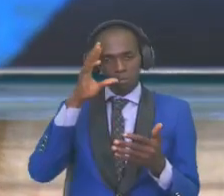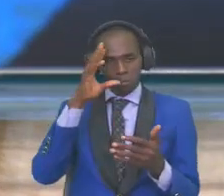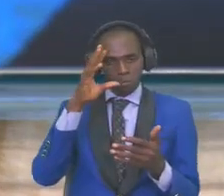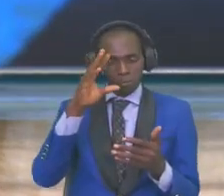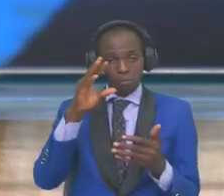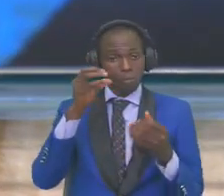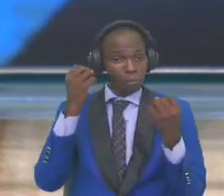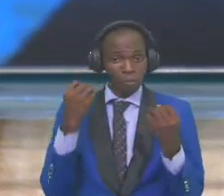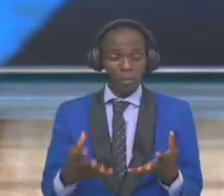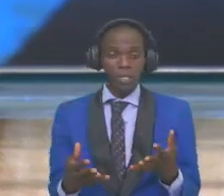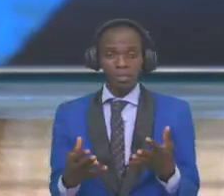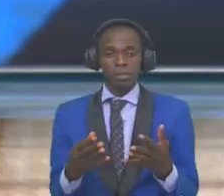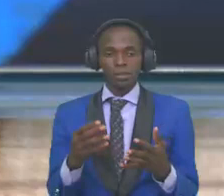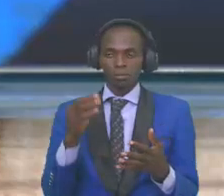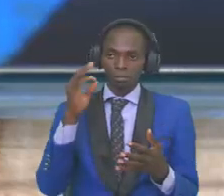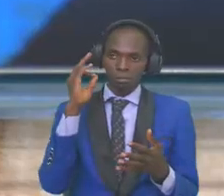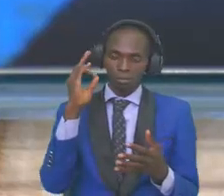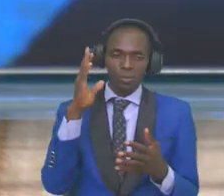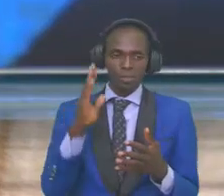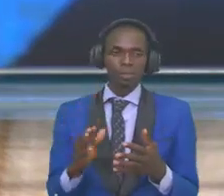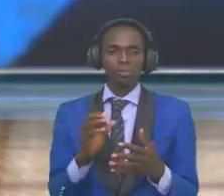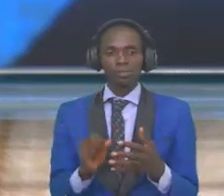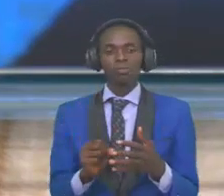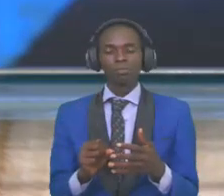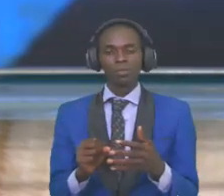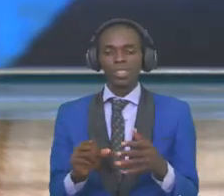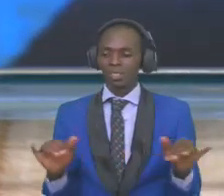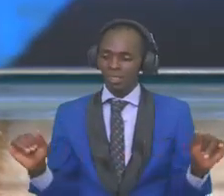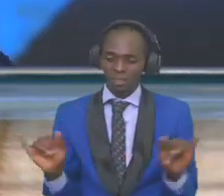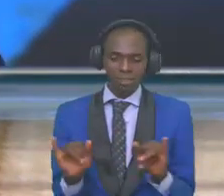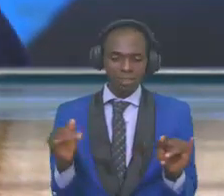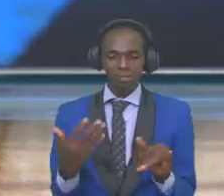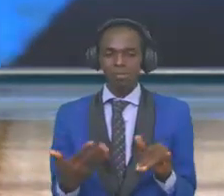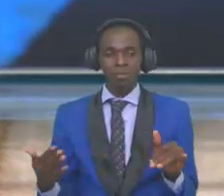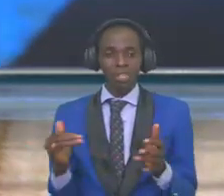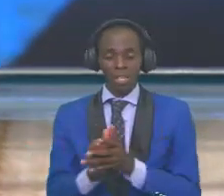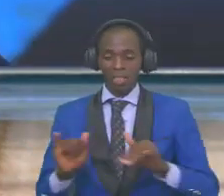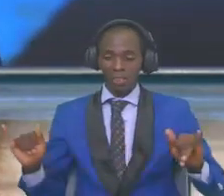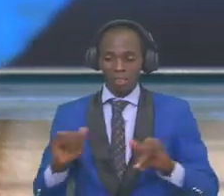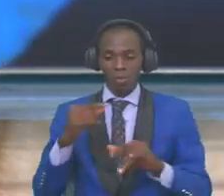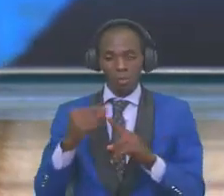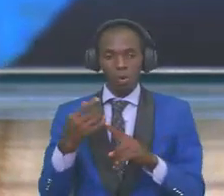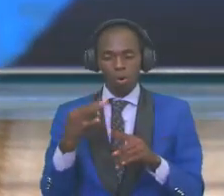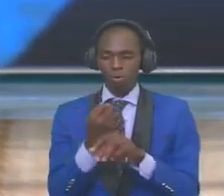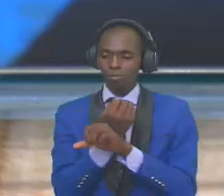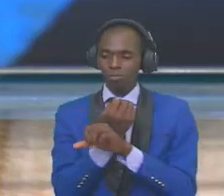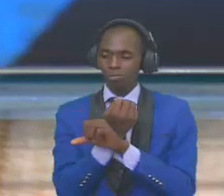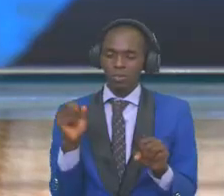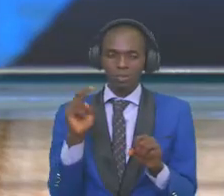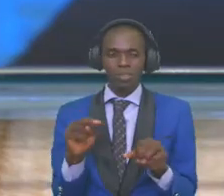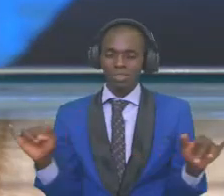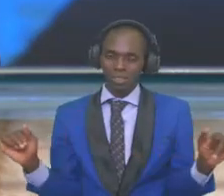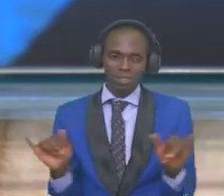many witnesses. The same thing, the same, that same word of salvation, the